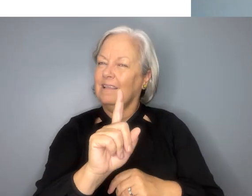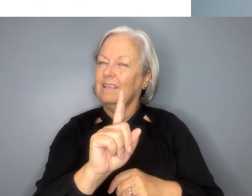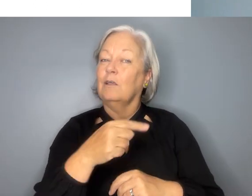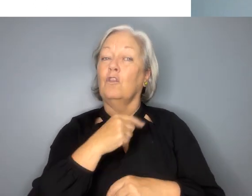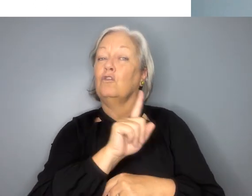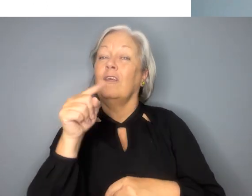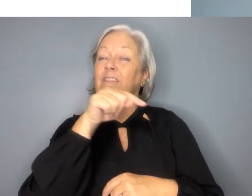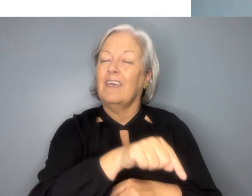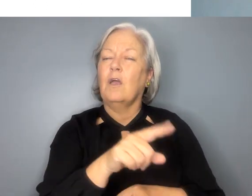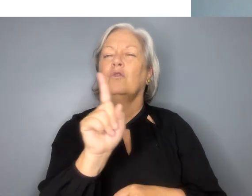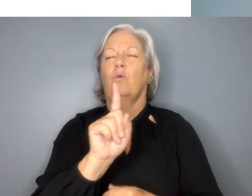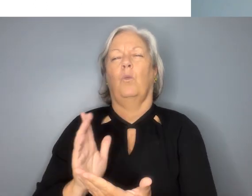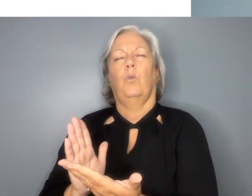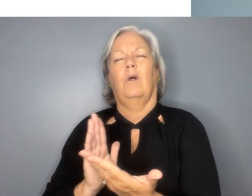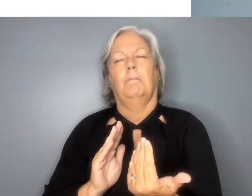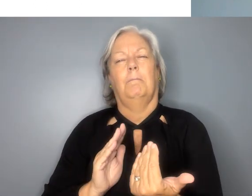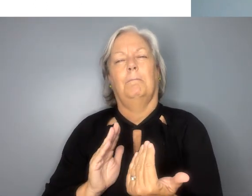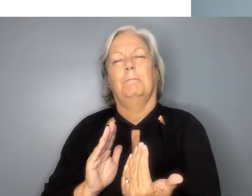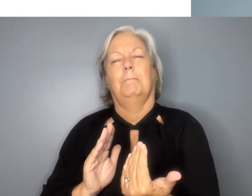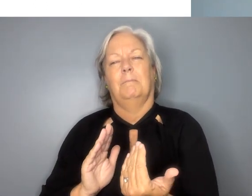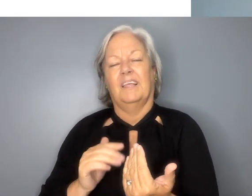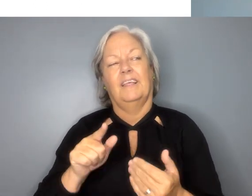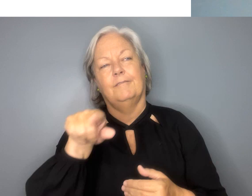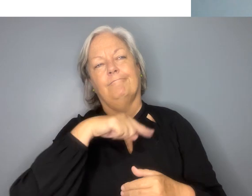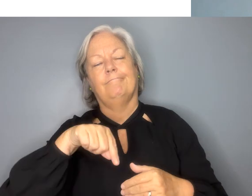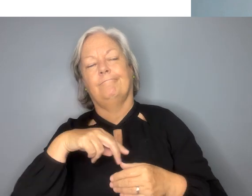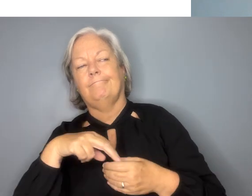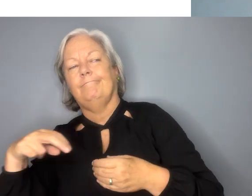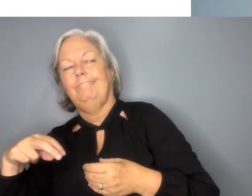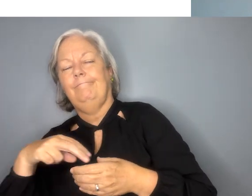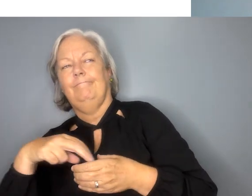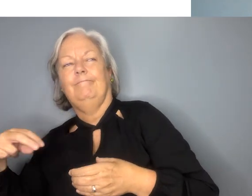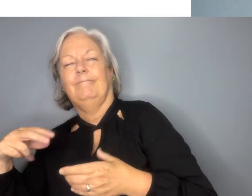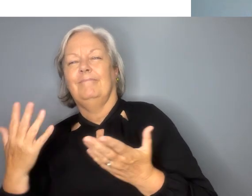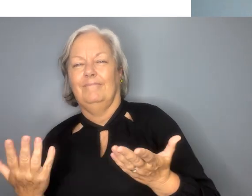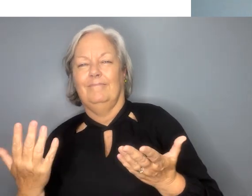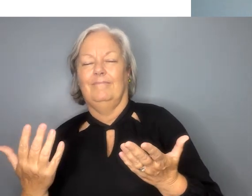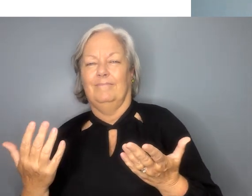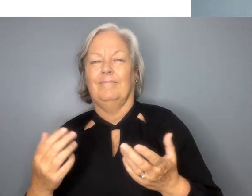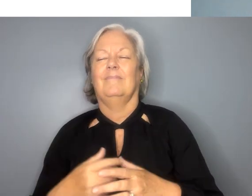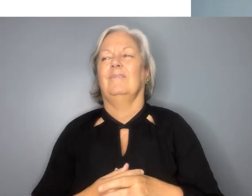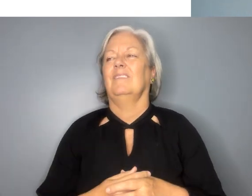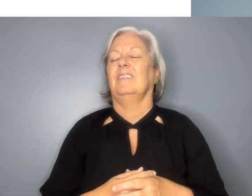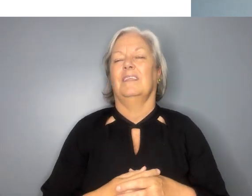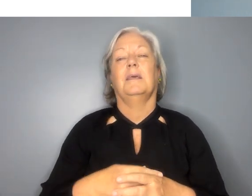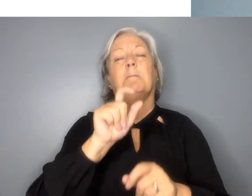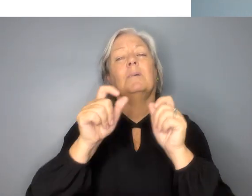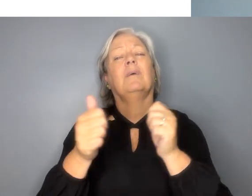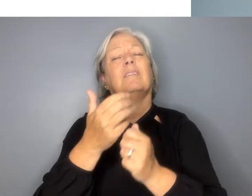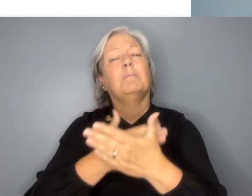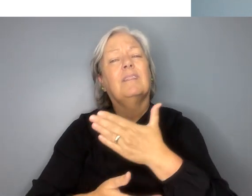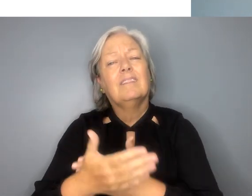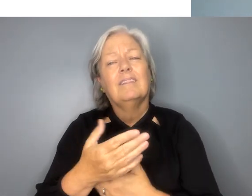enough for us to share, that we've been there the whole time. And I think so that's something that to see more of an onus, particularly in